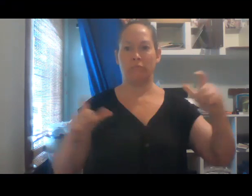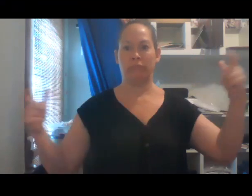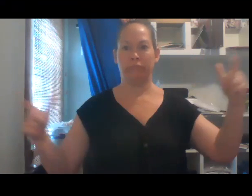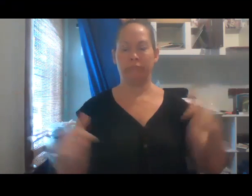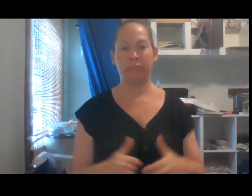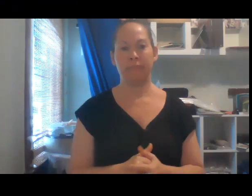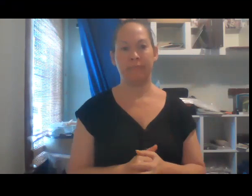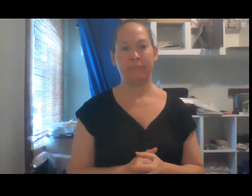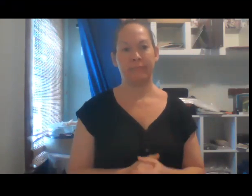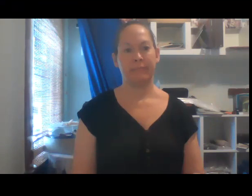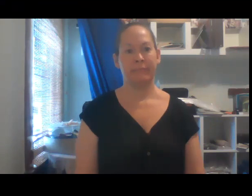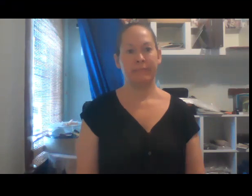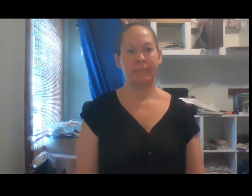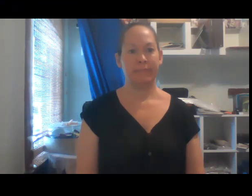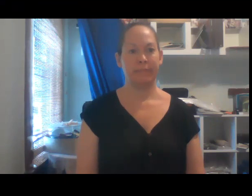a population growth.